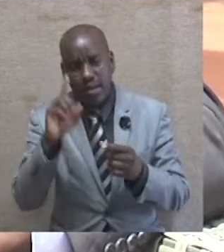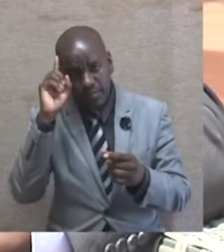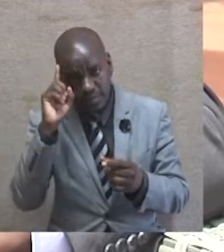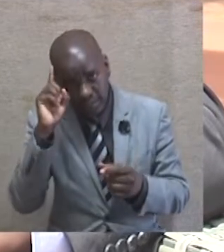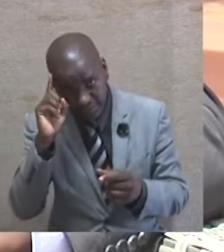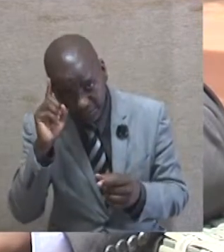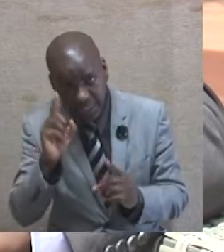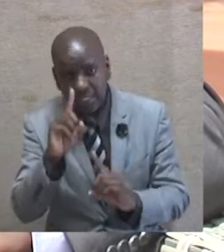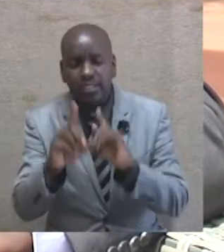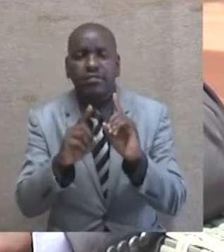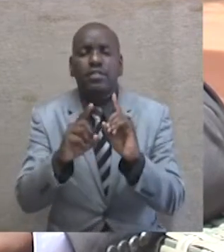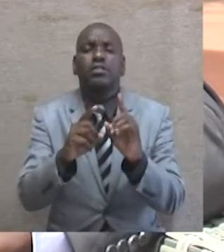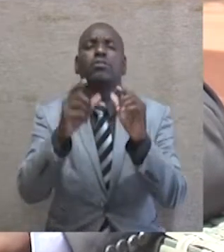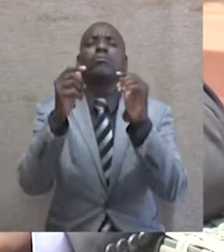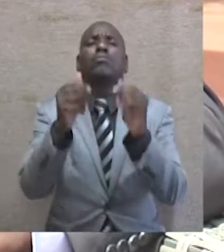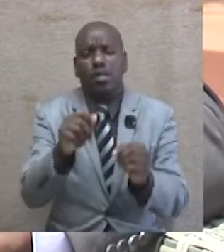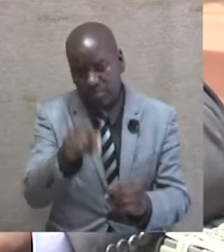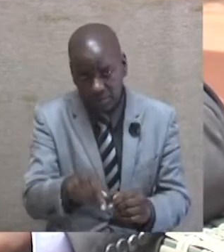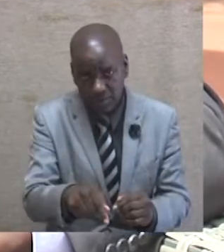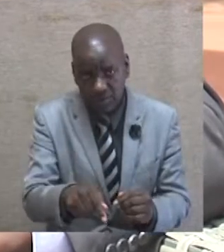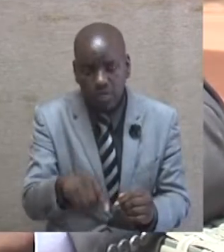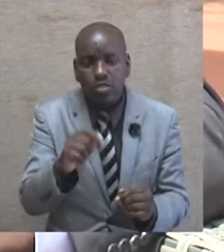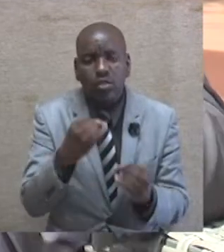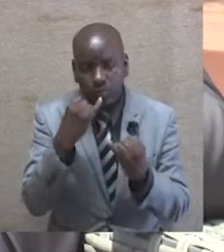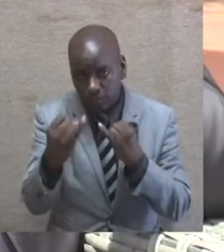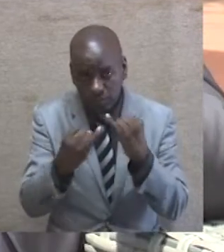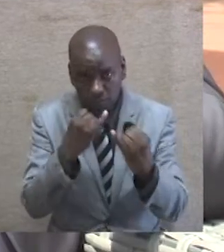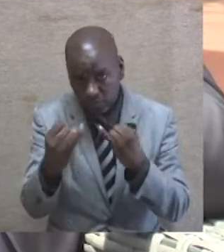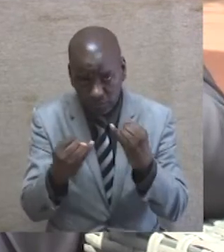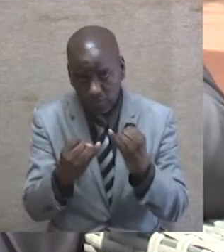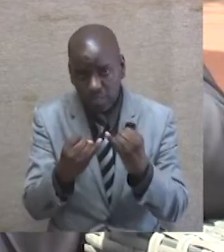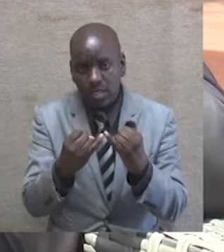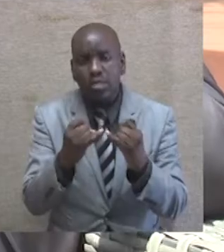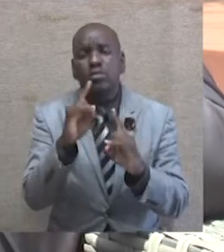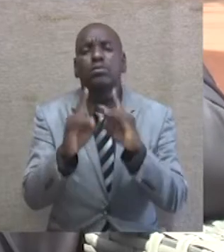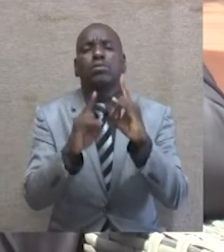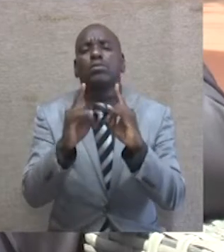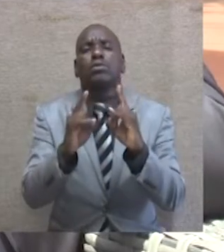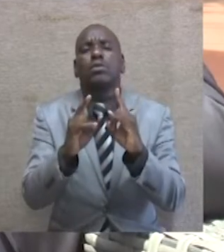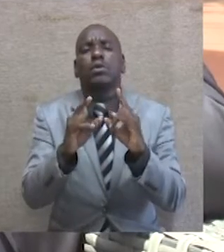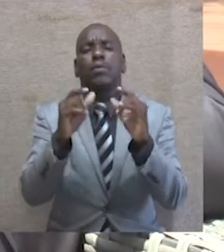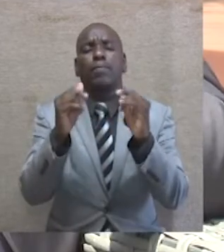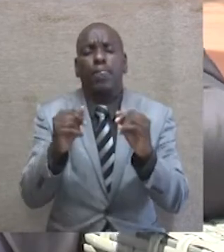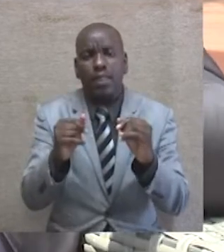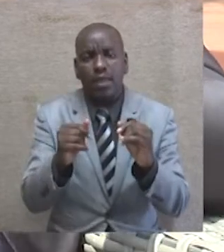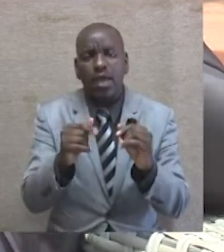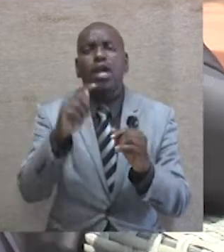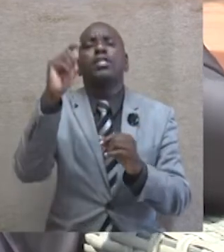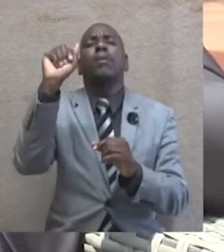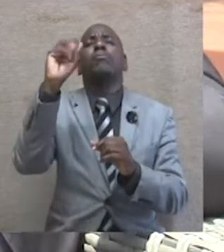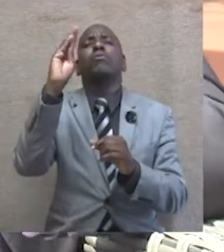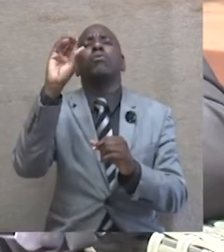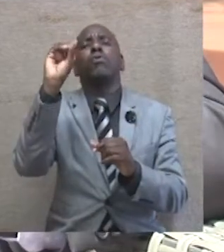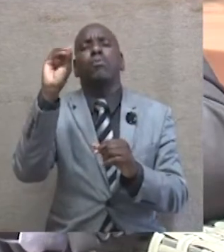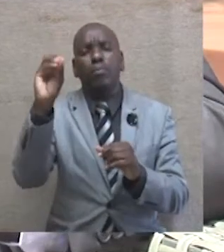certain beliefs and norms have been normalized. And to talk of these issues, it's regarded as a